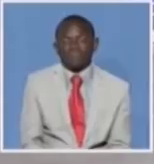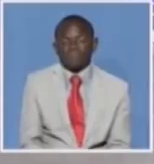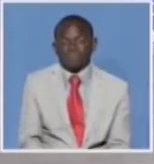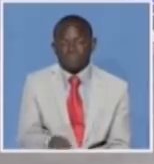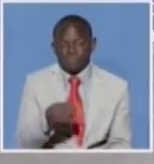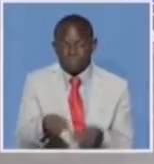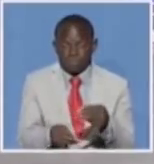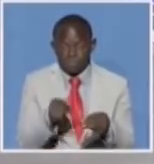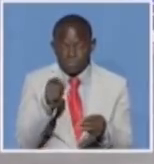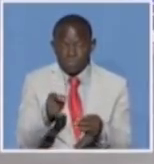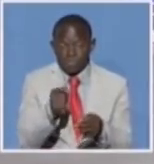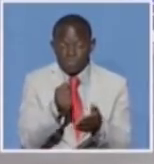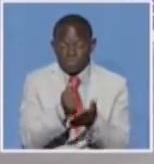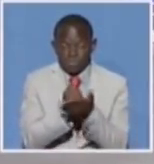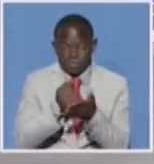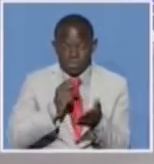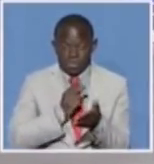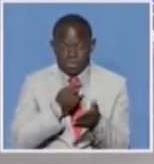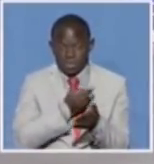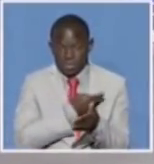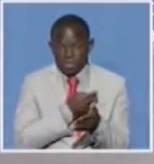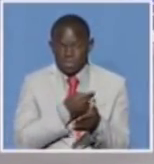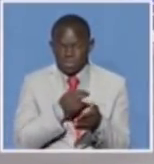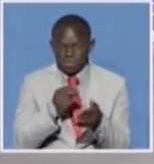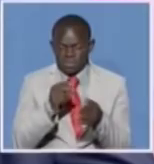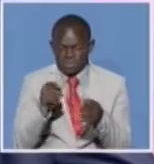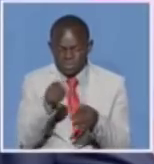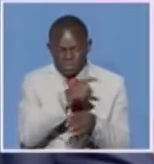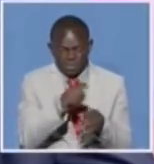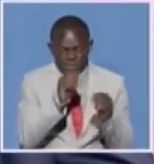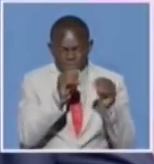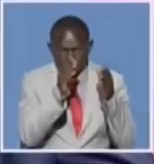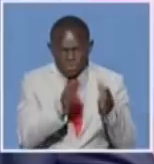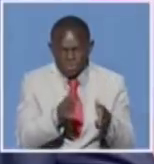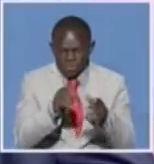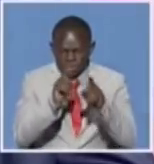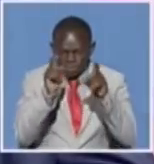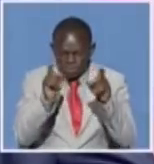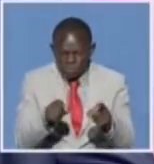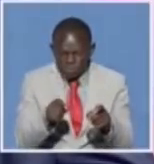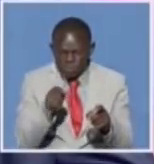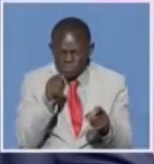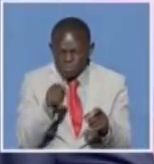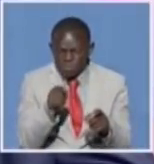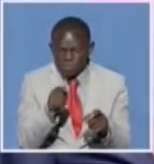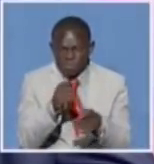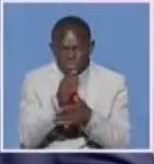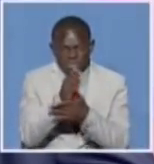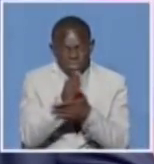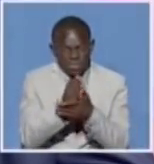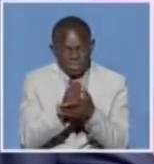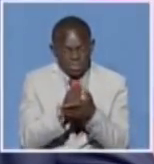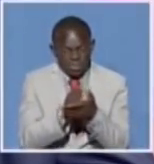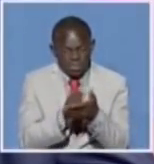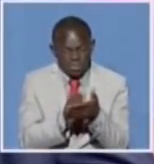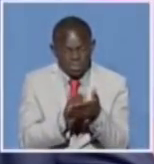that the respective teachers were presenting. And indeed, we learned that some of them